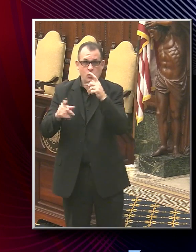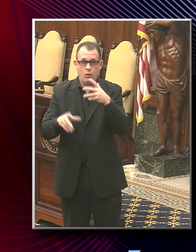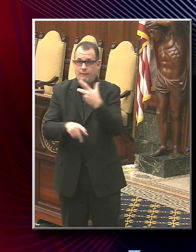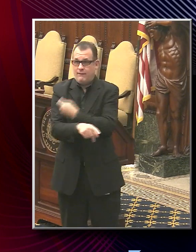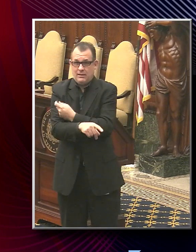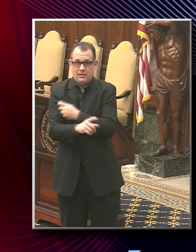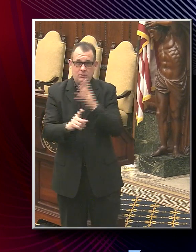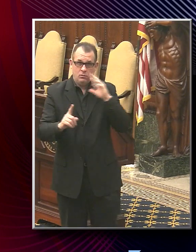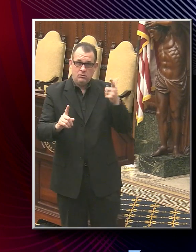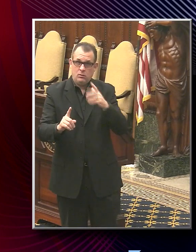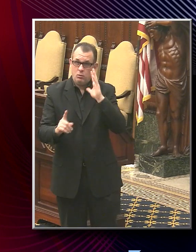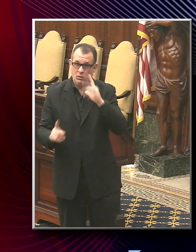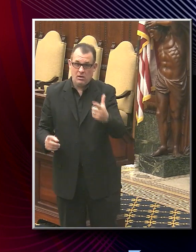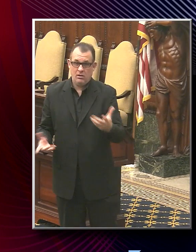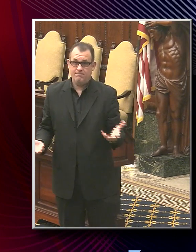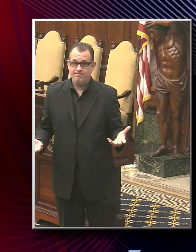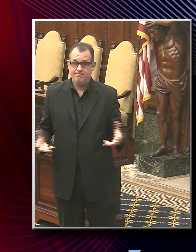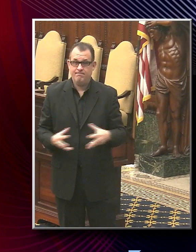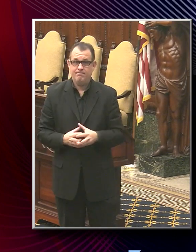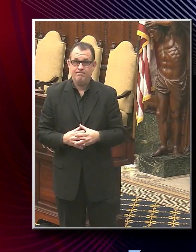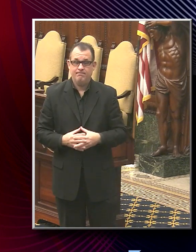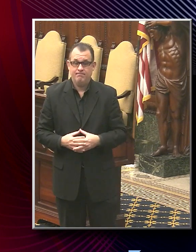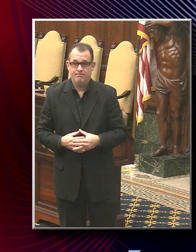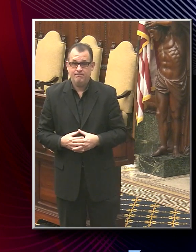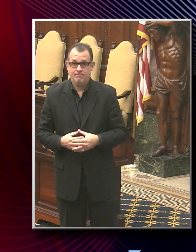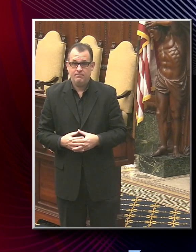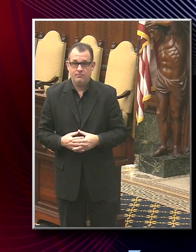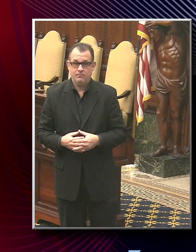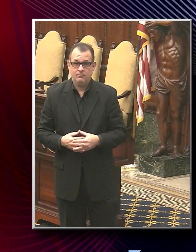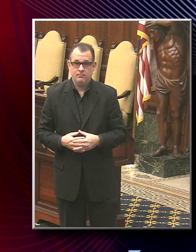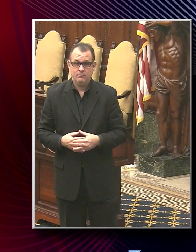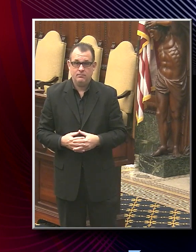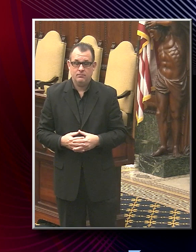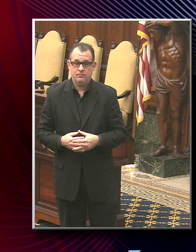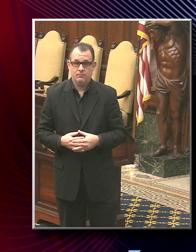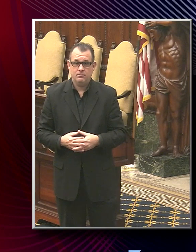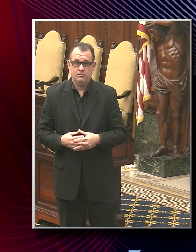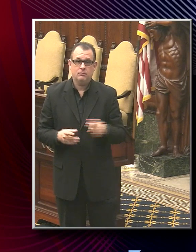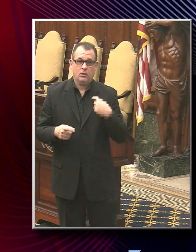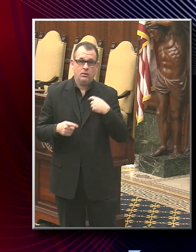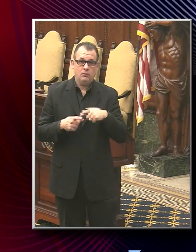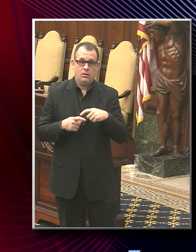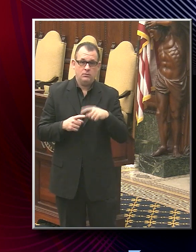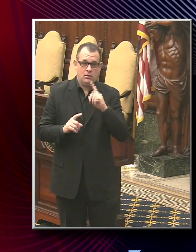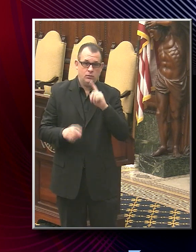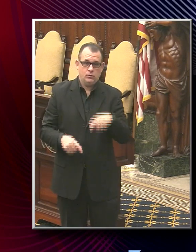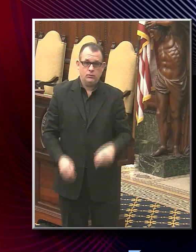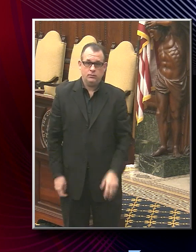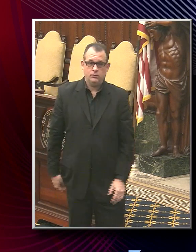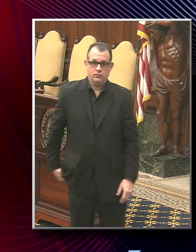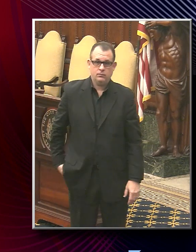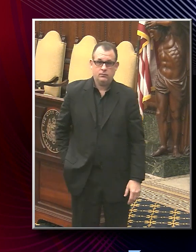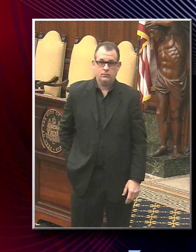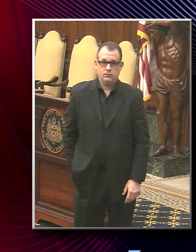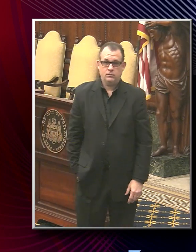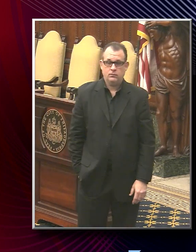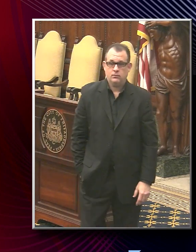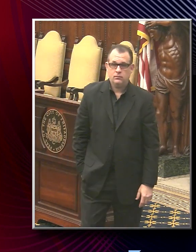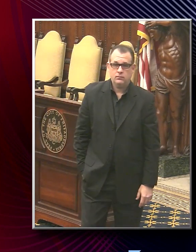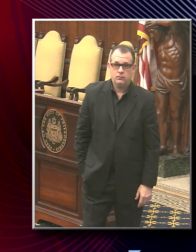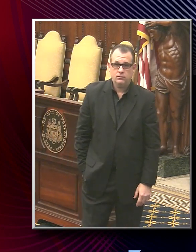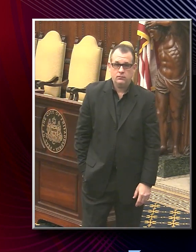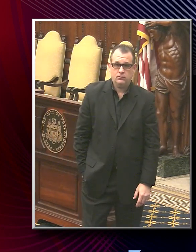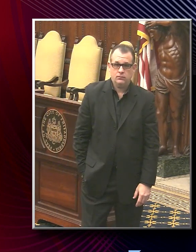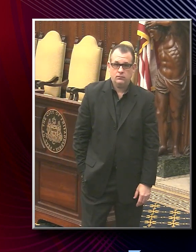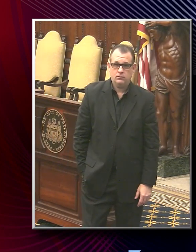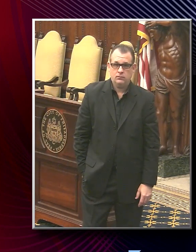es que todavía no he visto yo este estudio, pero tenemos entendido de que los trabajadores en el área de la salud, obviamente, tienen tasas más